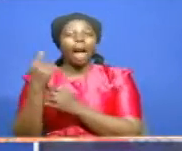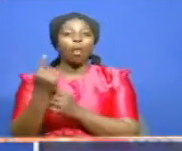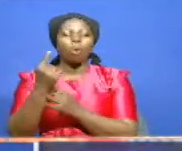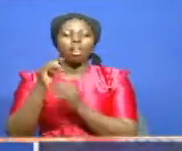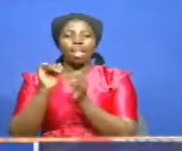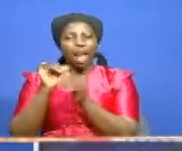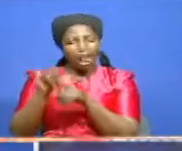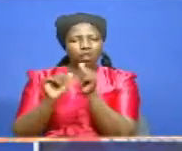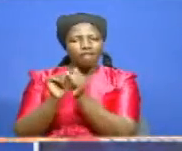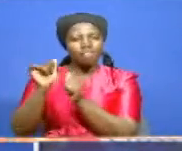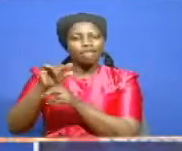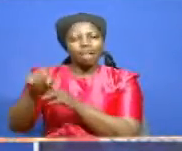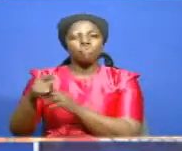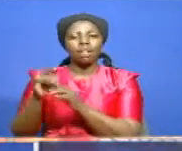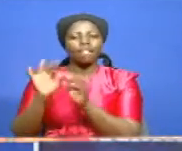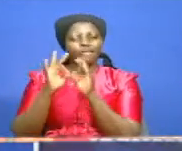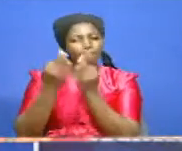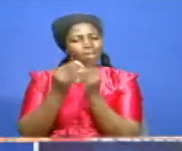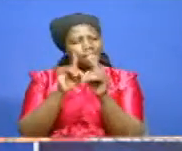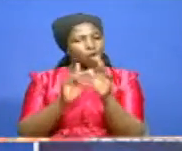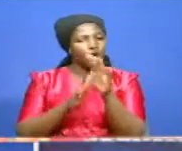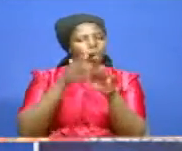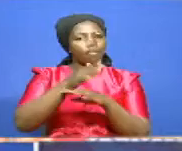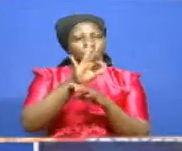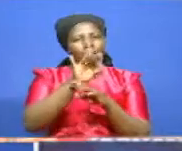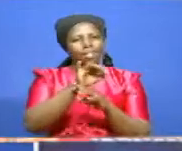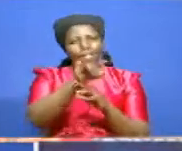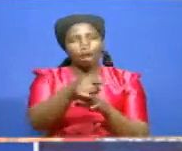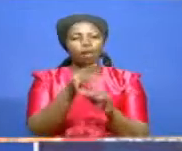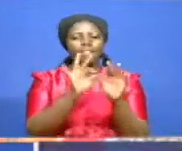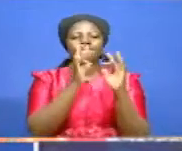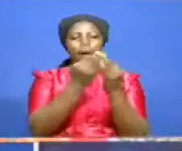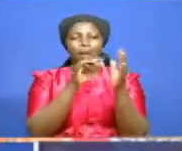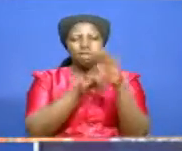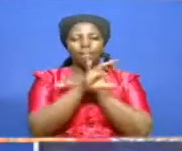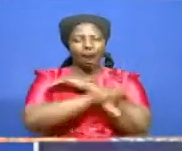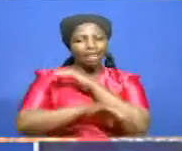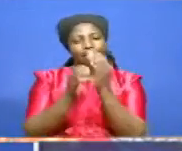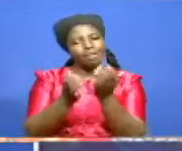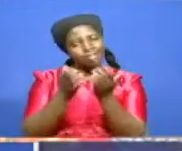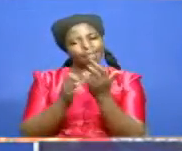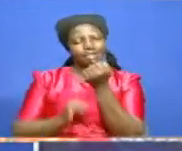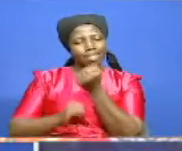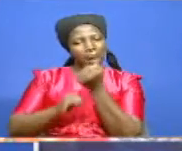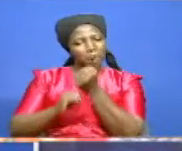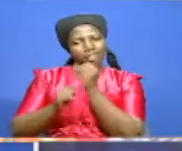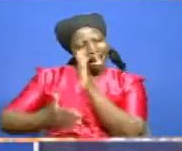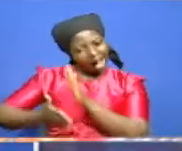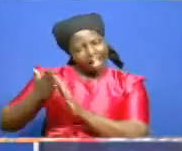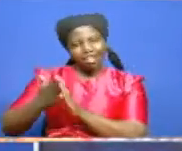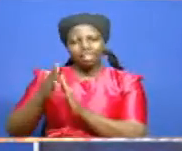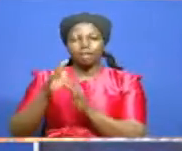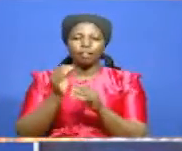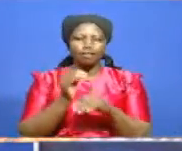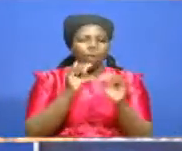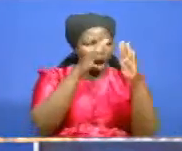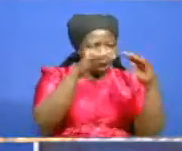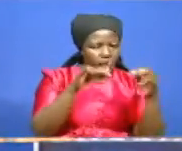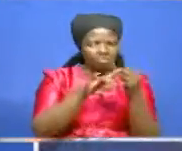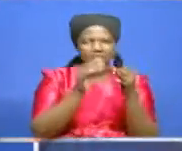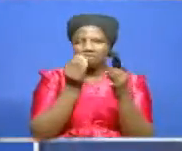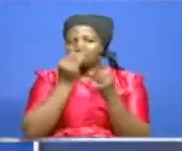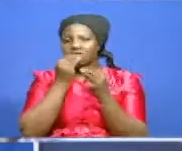over 30,000 families countrywide will need urgent support in terms of shelter, food, clean water and basic